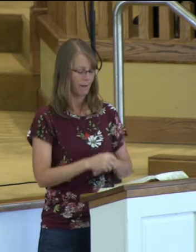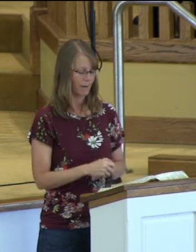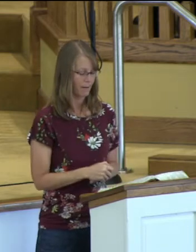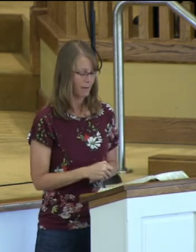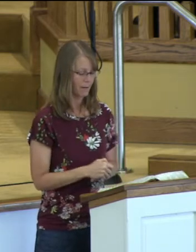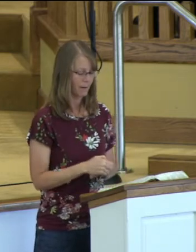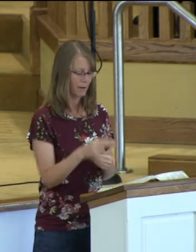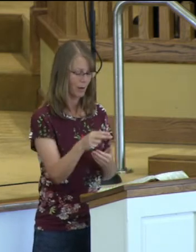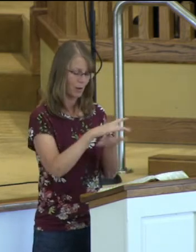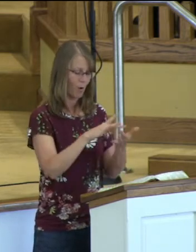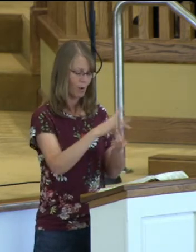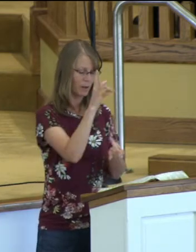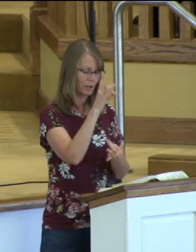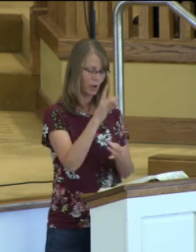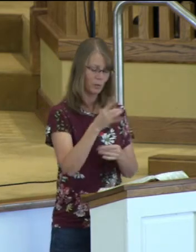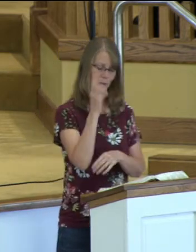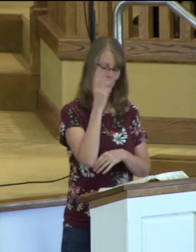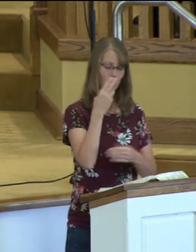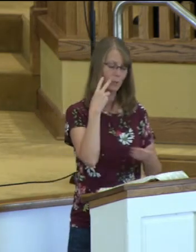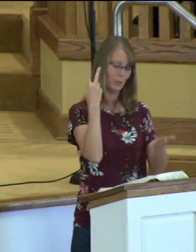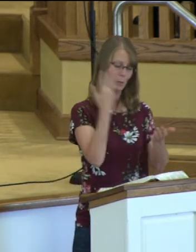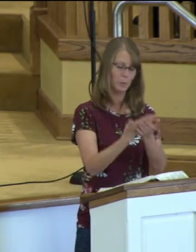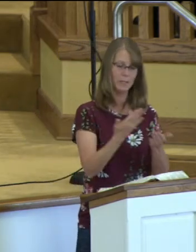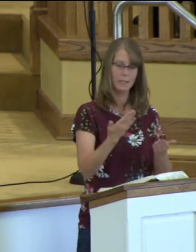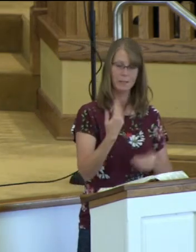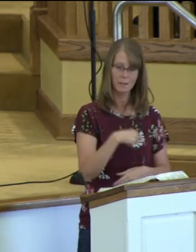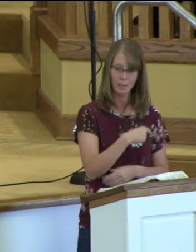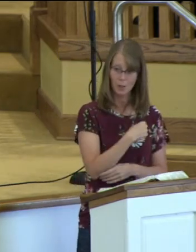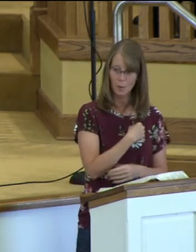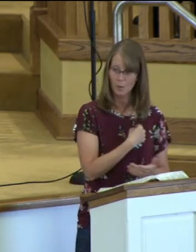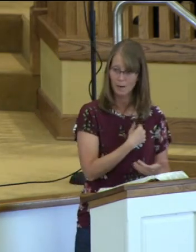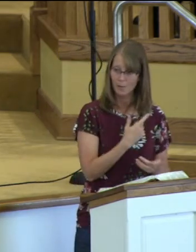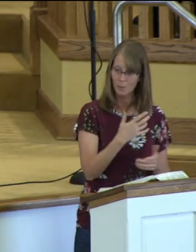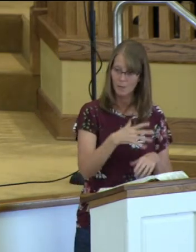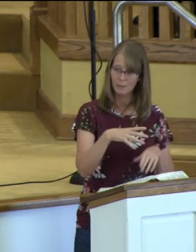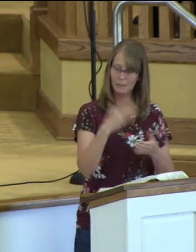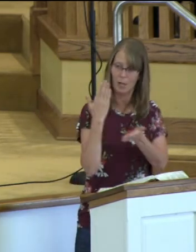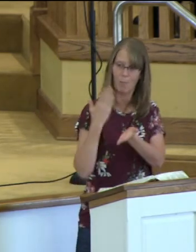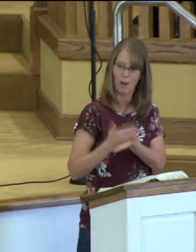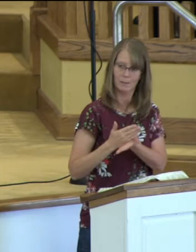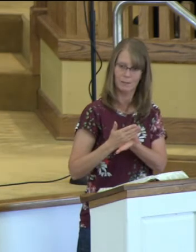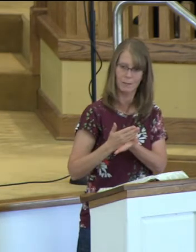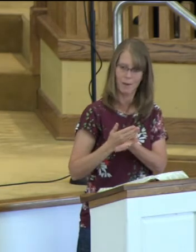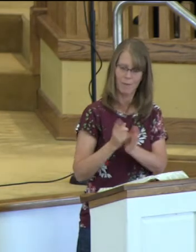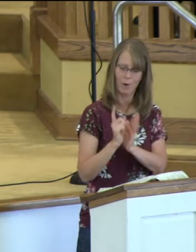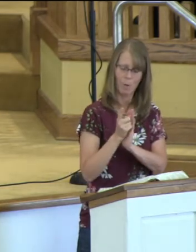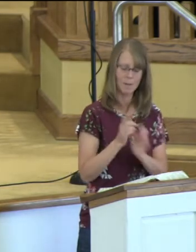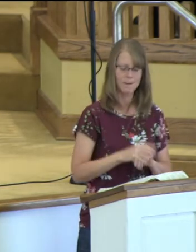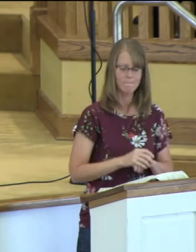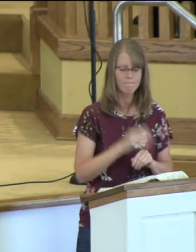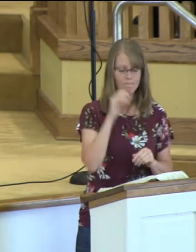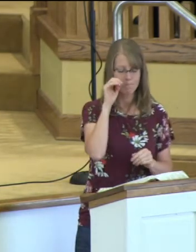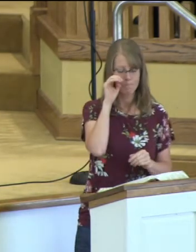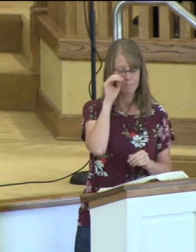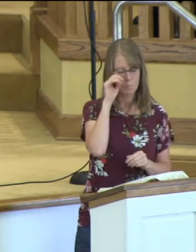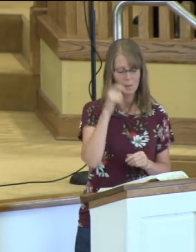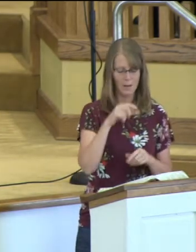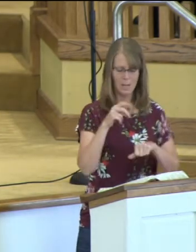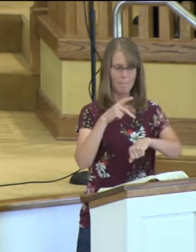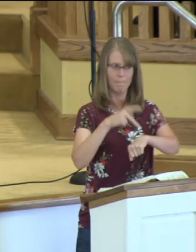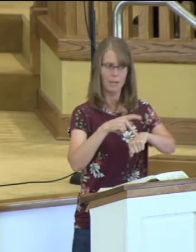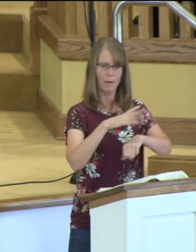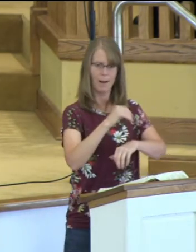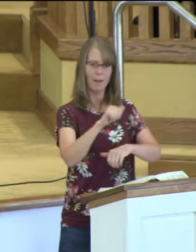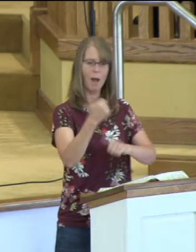Holy Ghost is witness. Here, if we take a little side note just for a moment, it may tie in a little bit later, but Peter